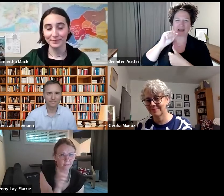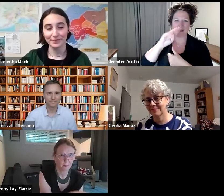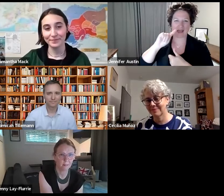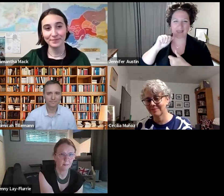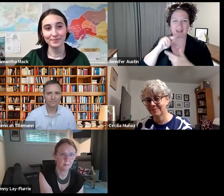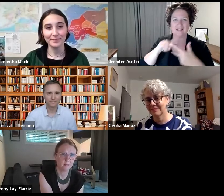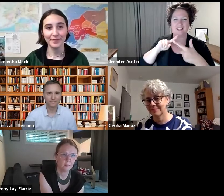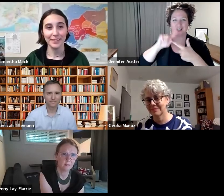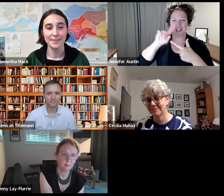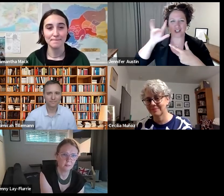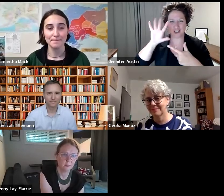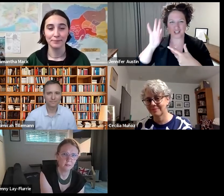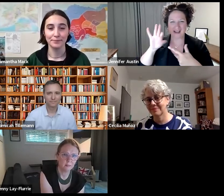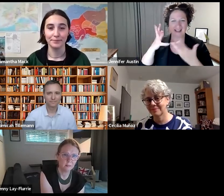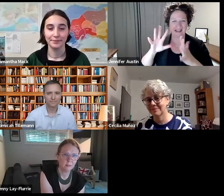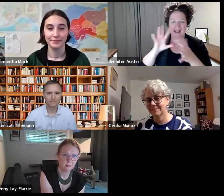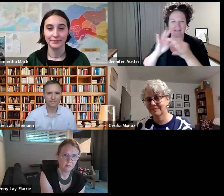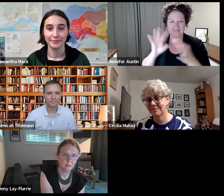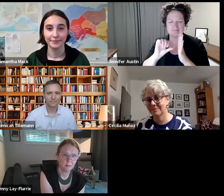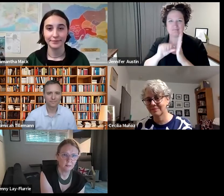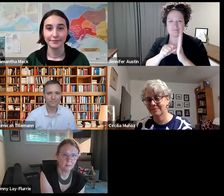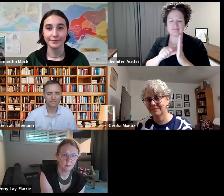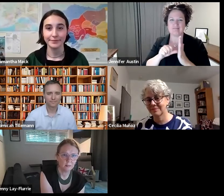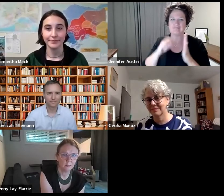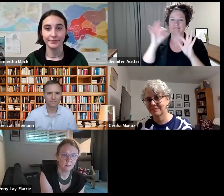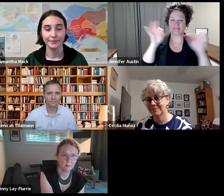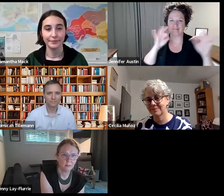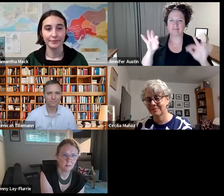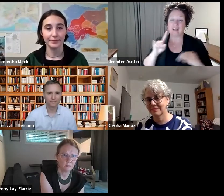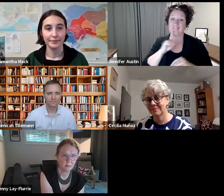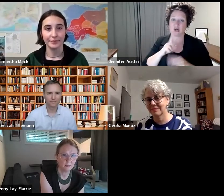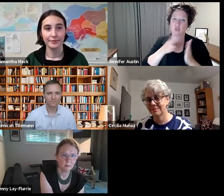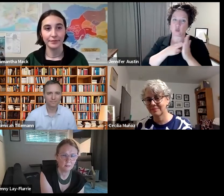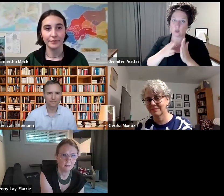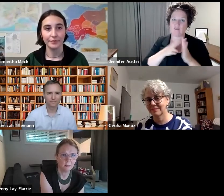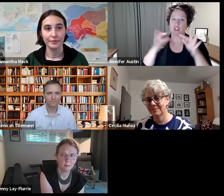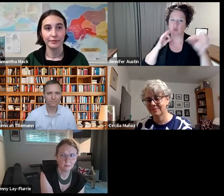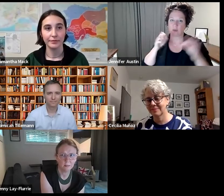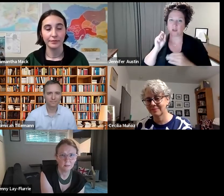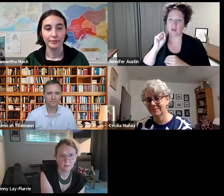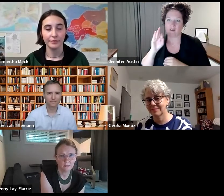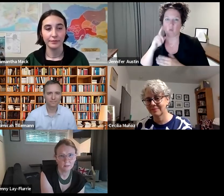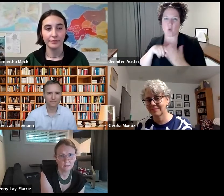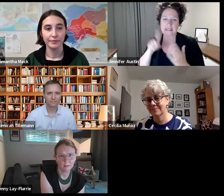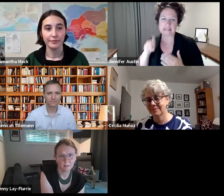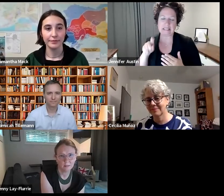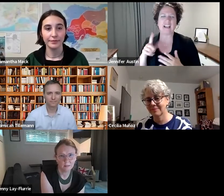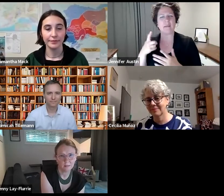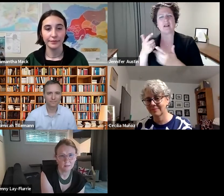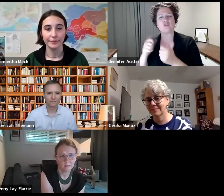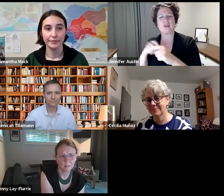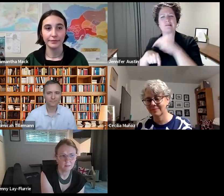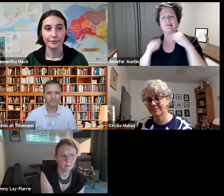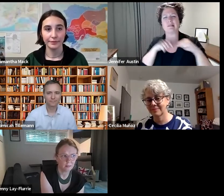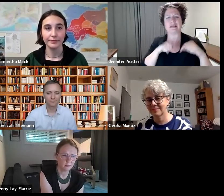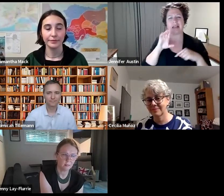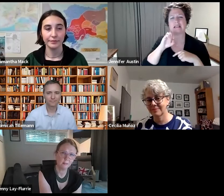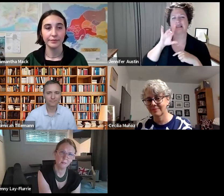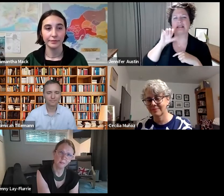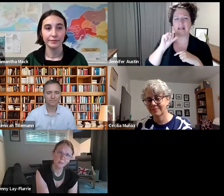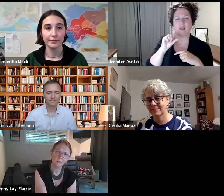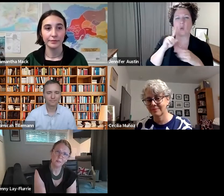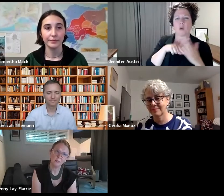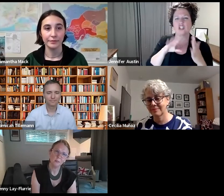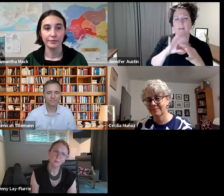a vibrant and truthful description of what's needed. I'll just try to go back to what Cecilia mentioned